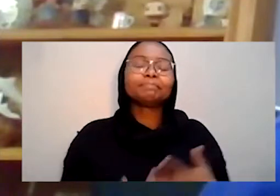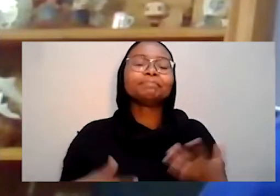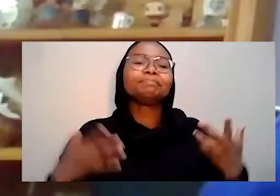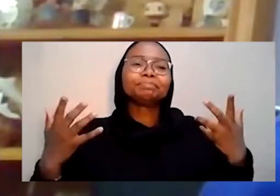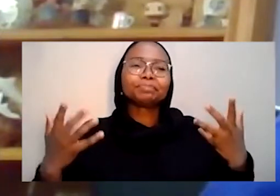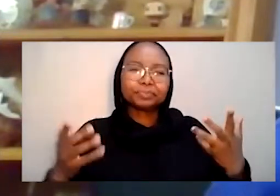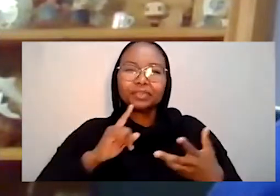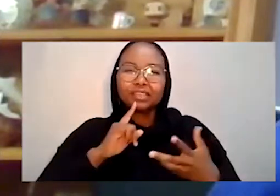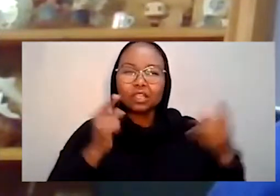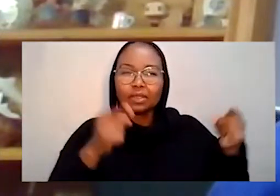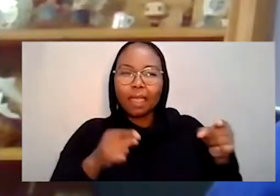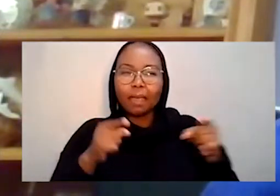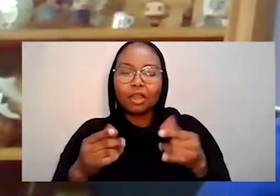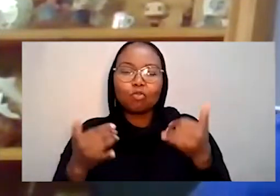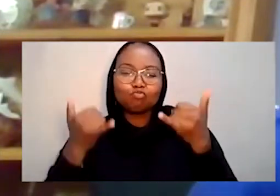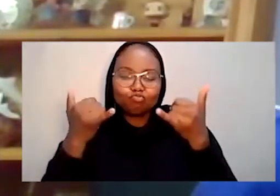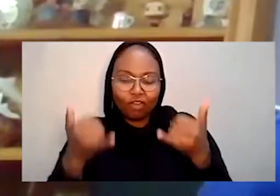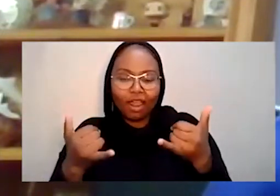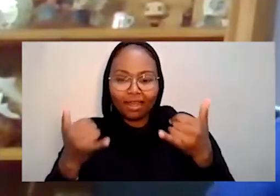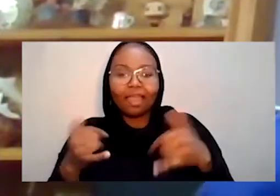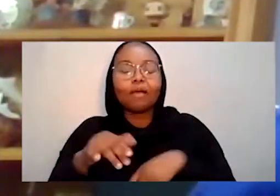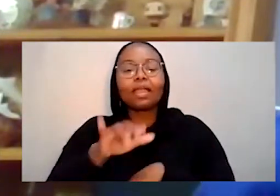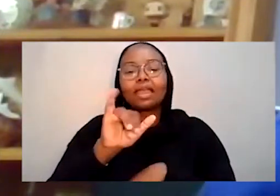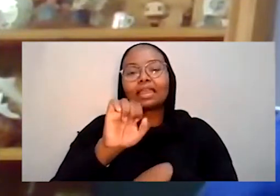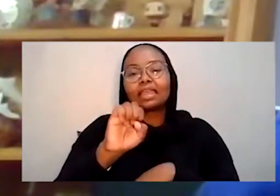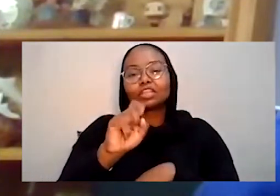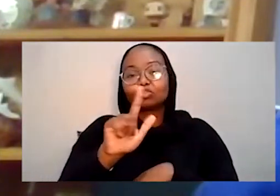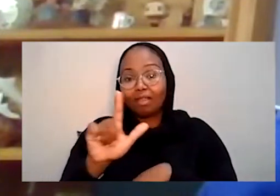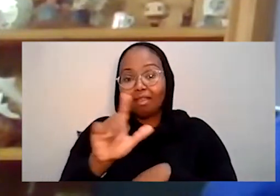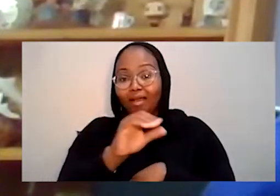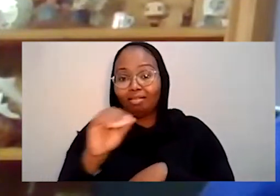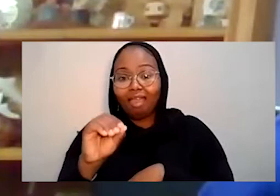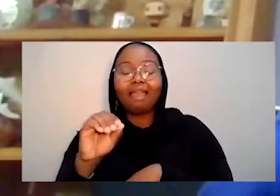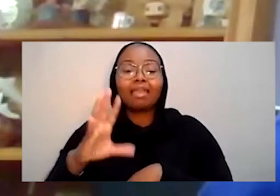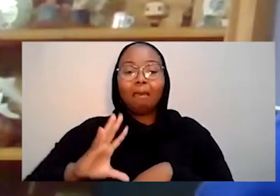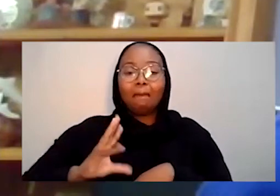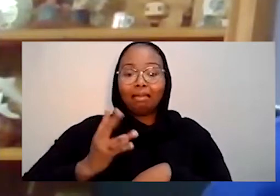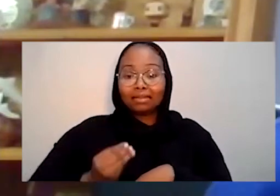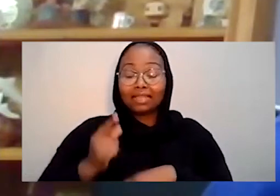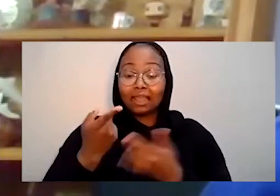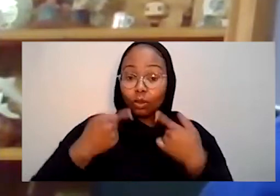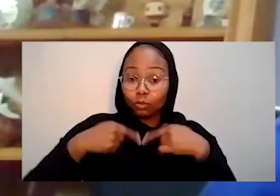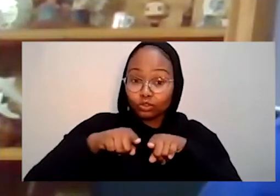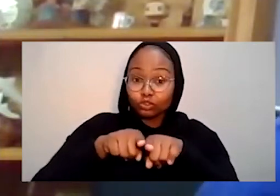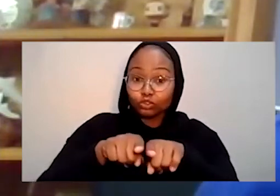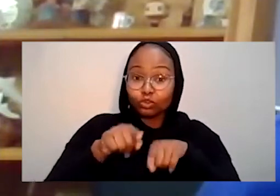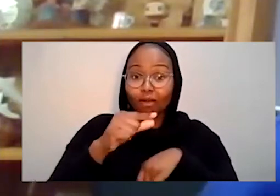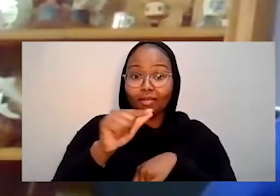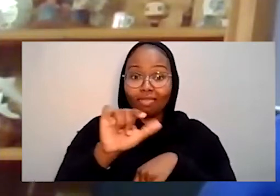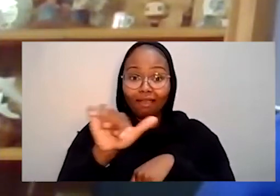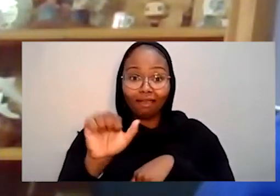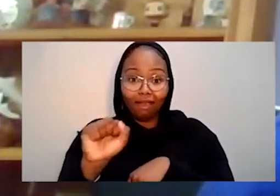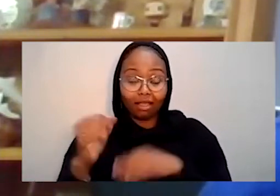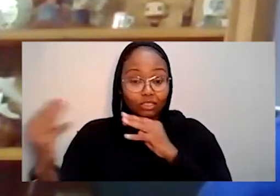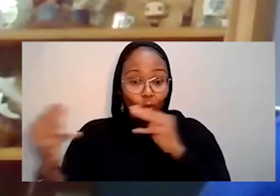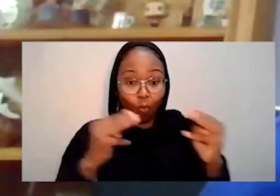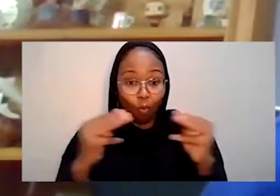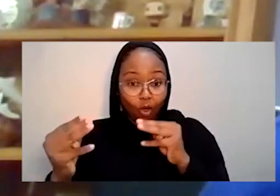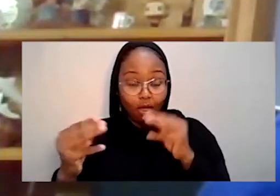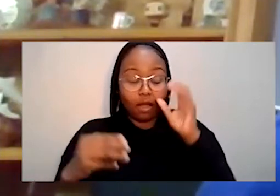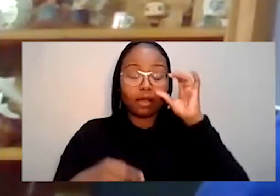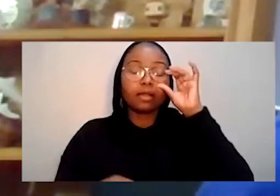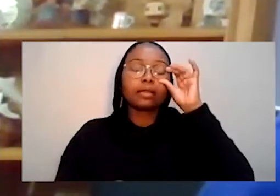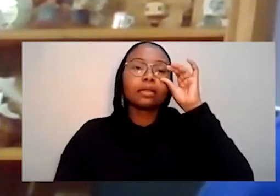ground right now in Israel and Palestine. And it was during the Gaza War, one of the Gaza Wars, and I